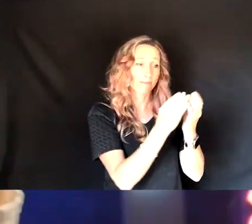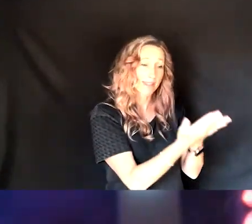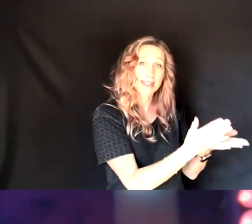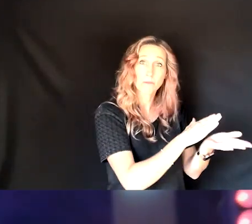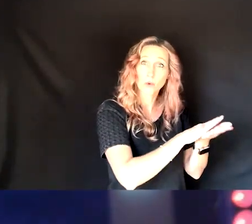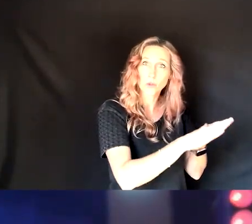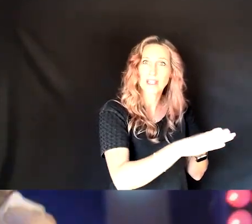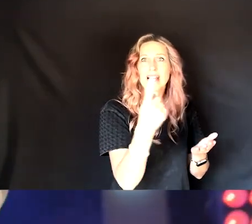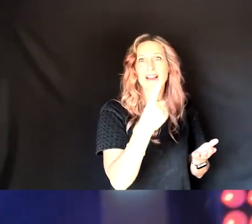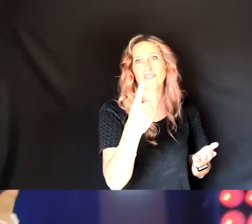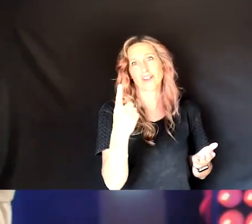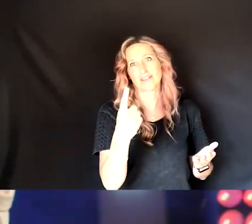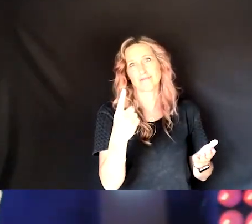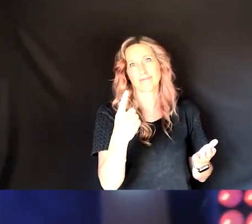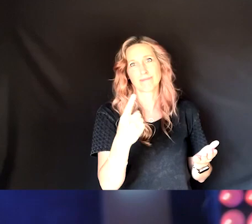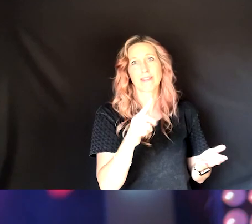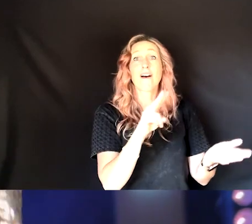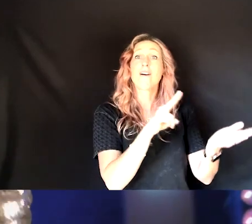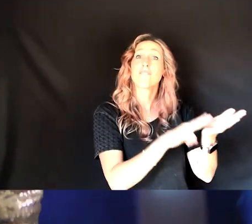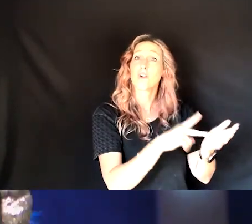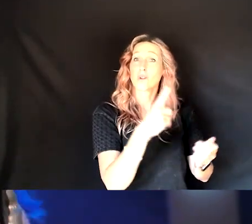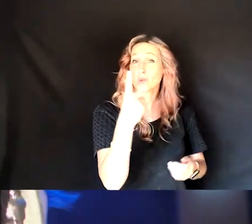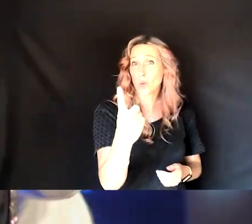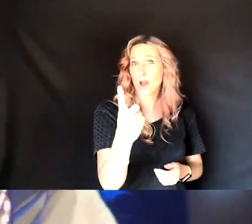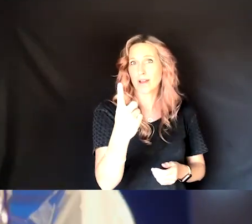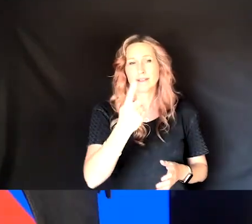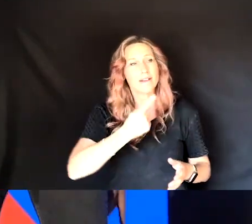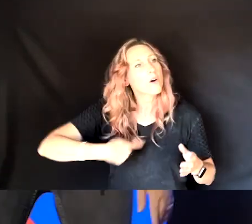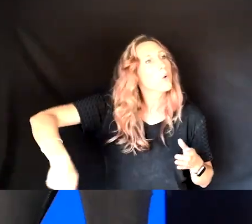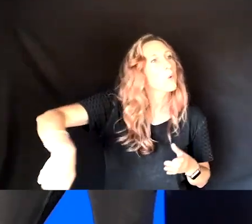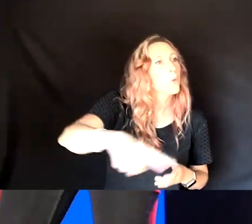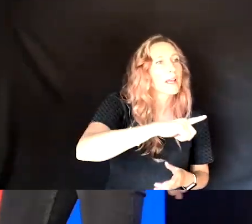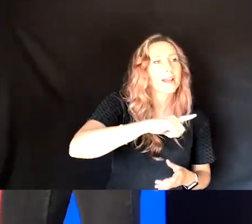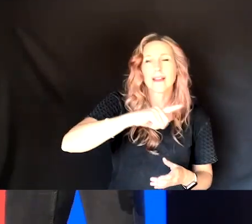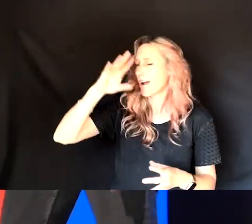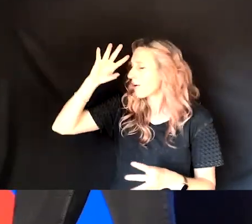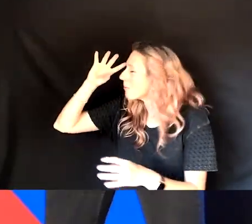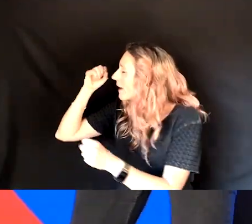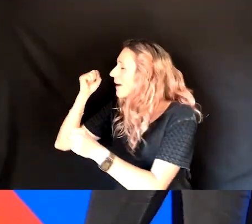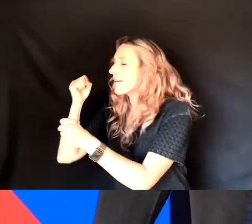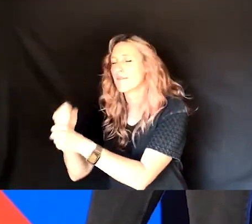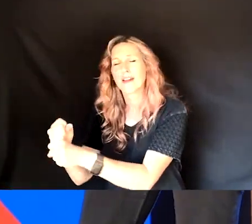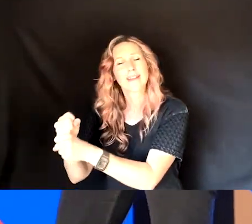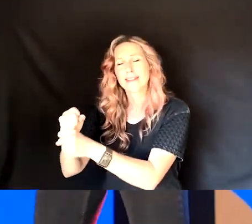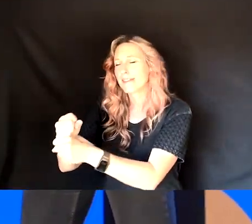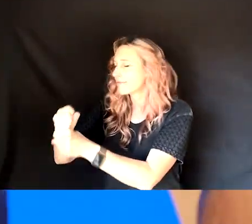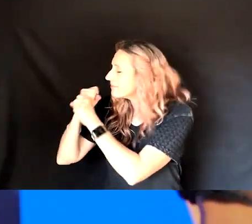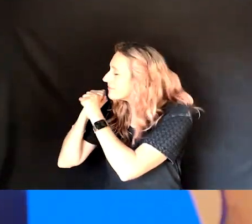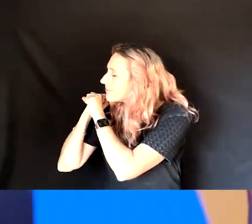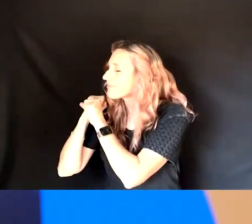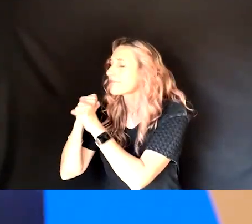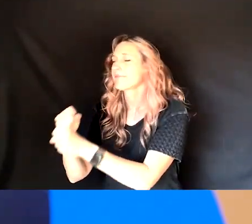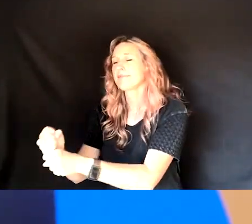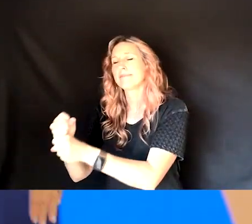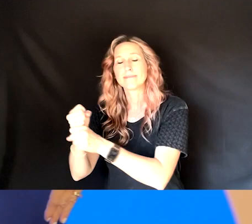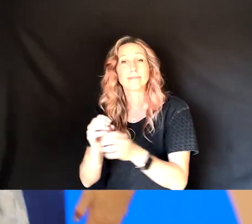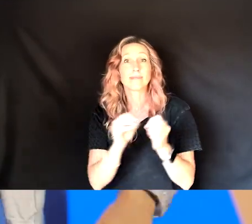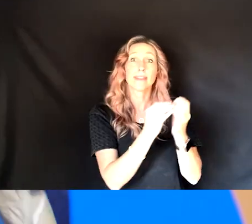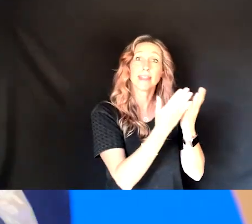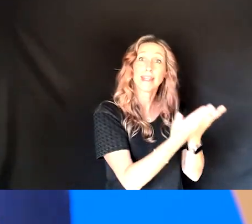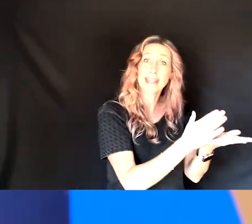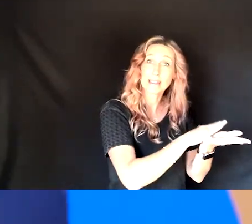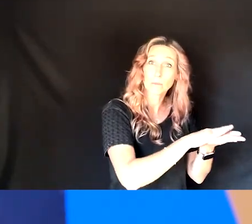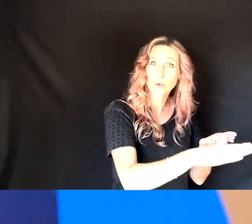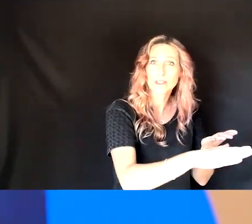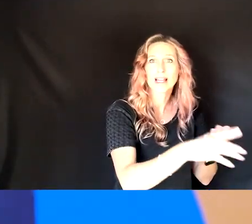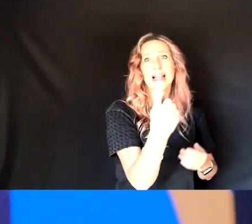faith. Hebrews 11 verse 1. We are about faith. We are about